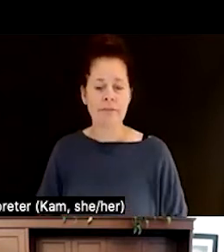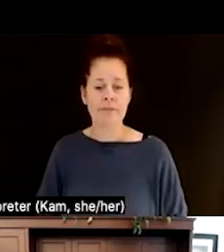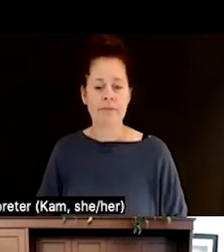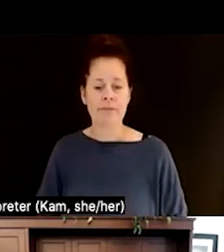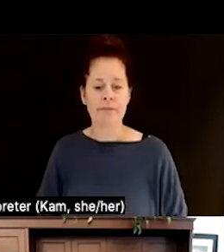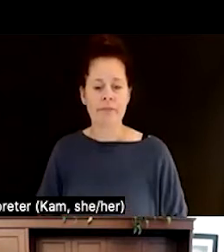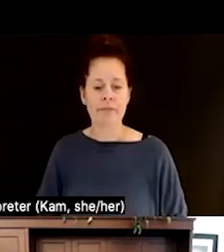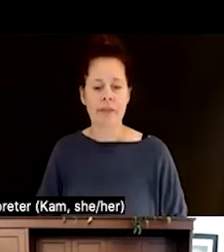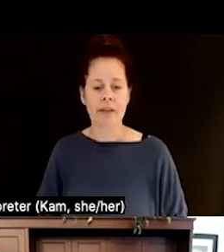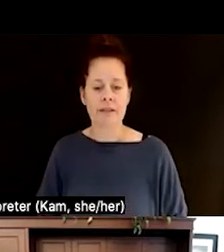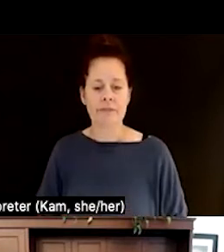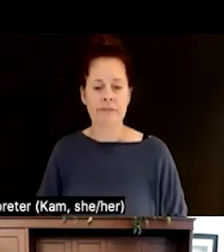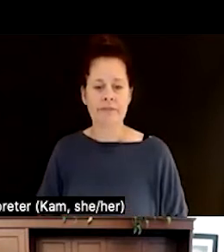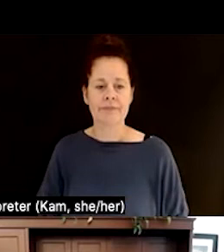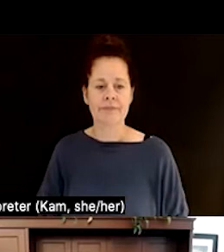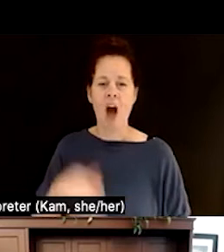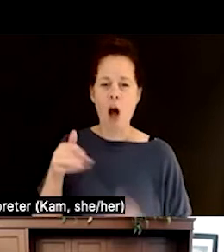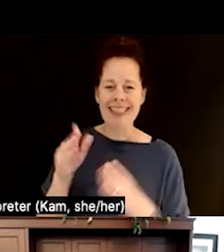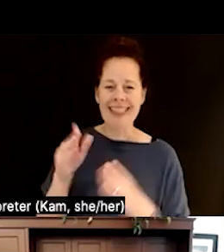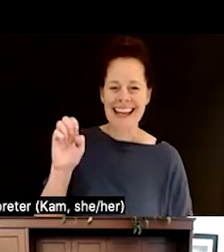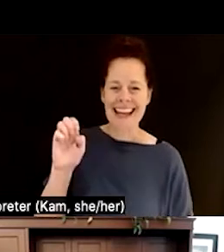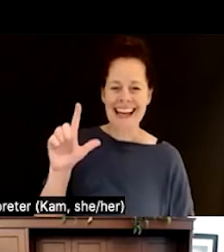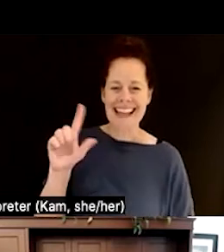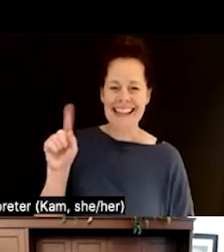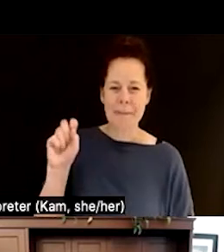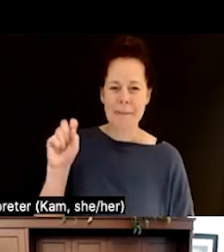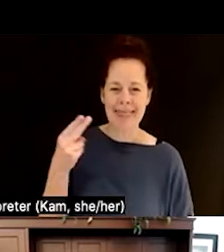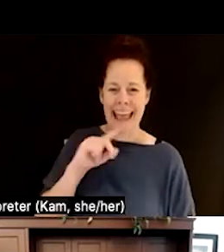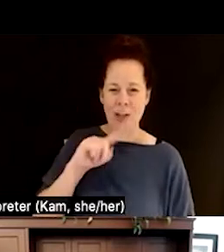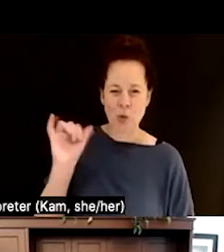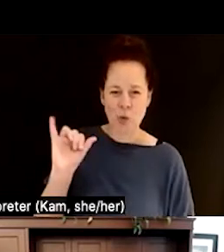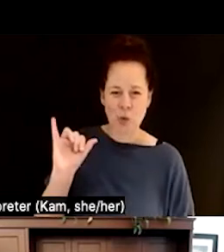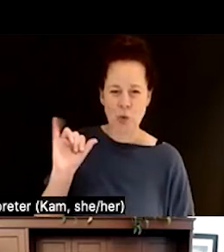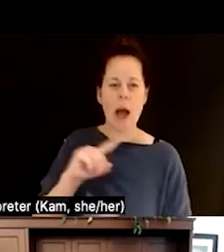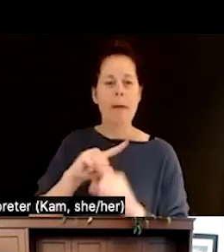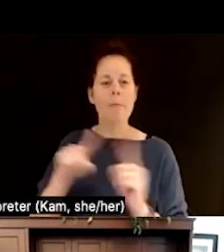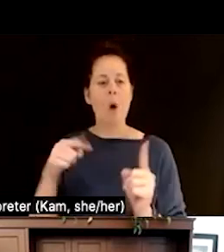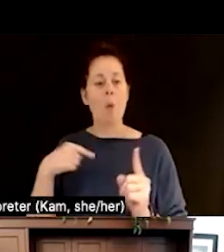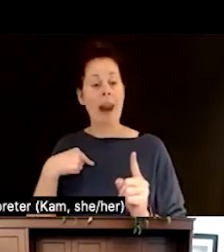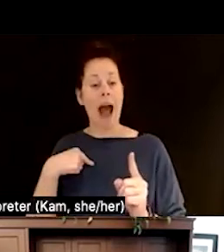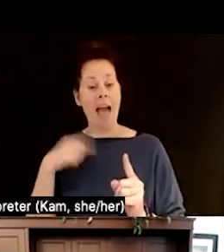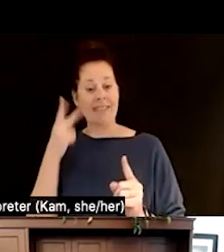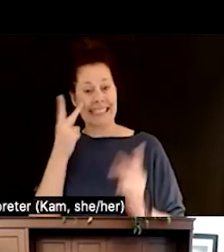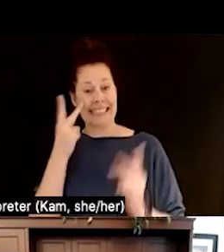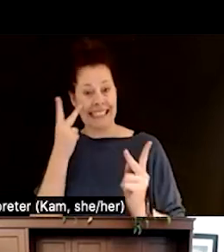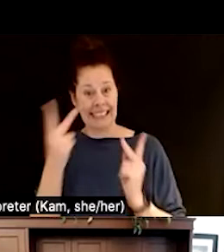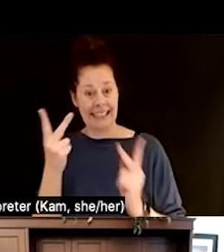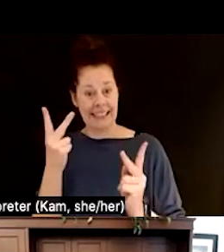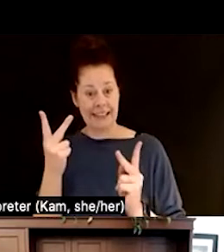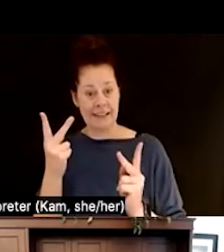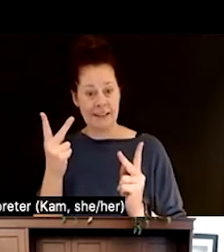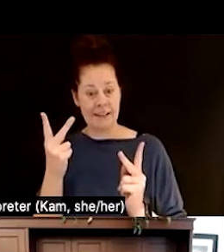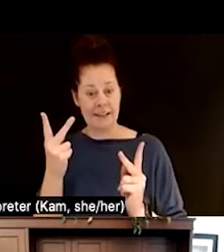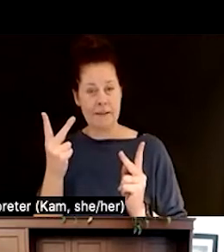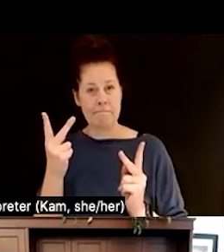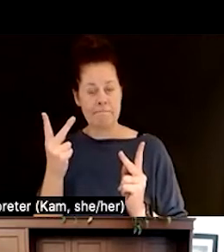I mean, Elizabeth, I'll let you speak to that too. But I think what I've come to, and I think